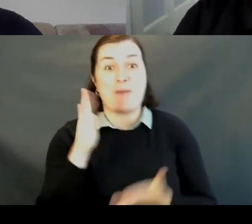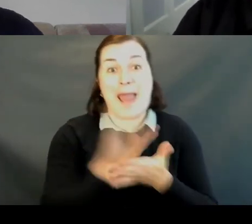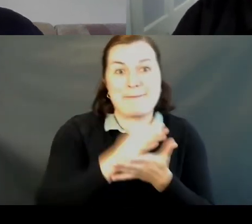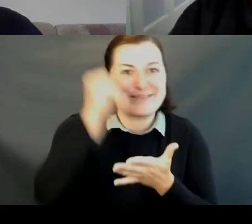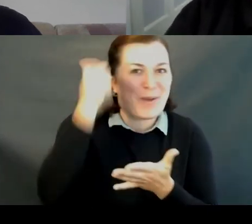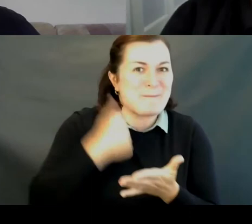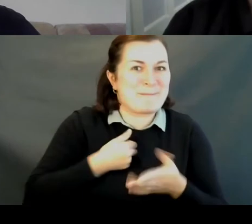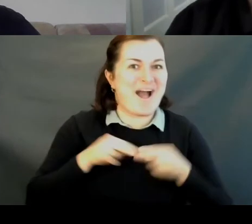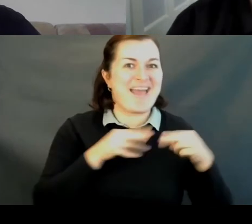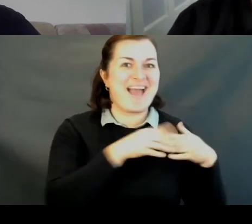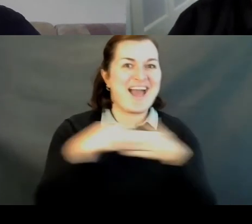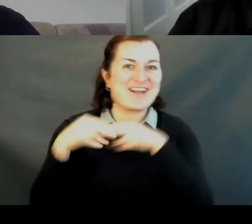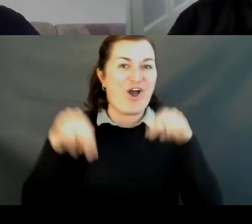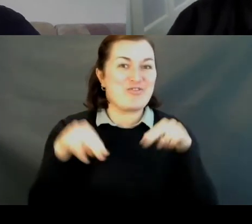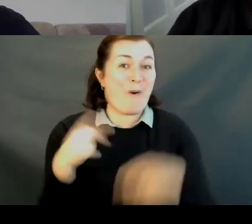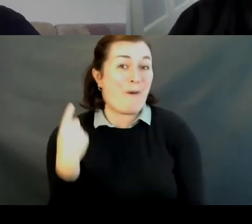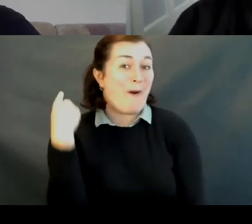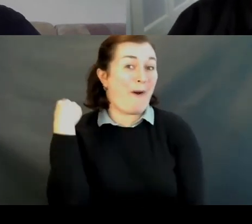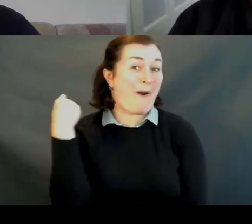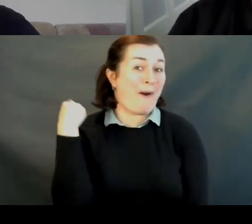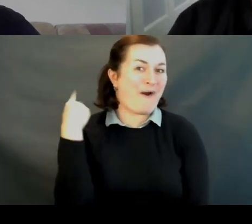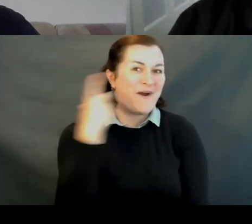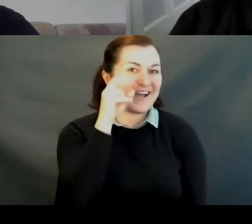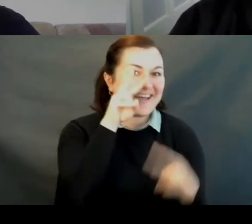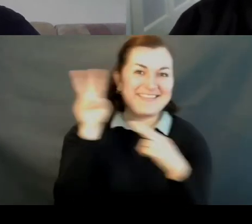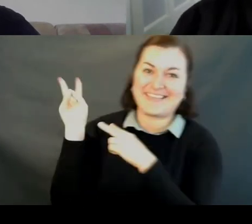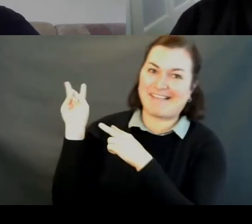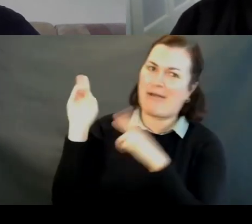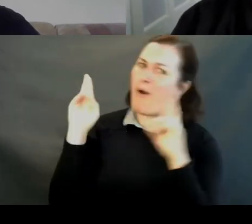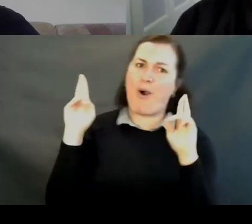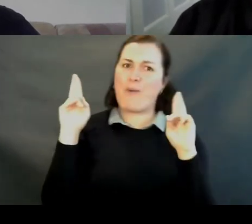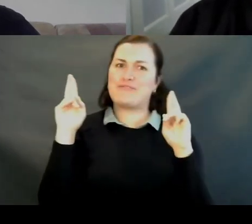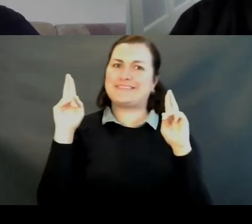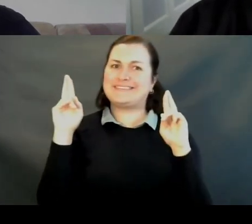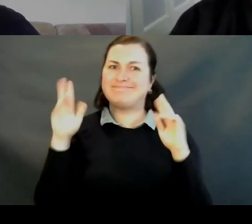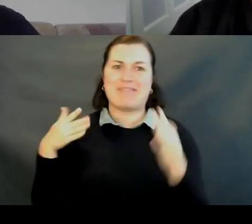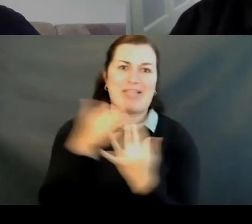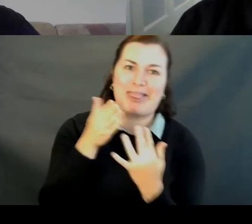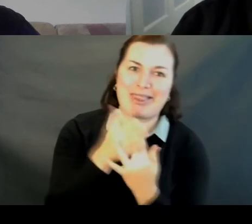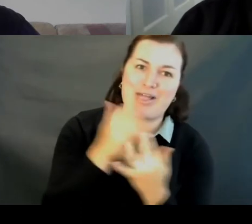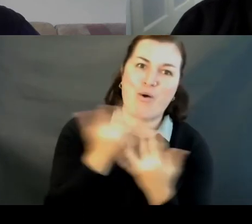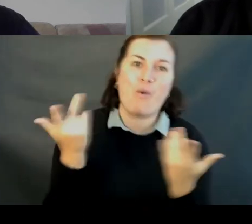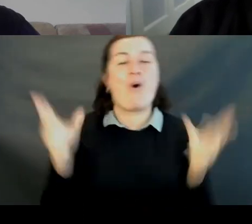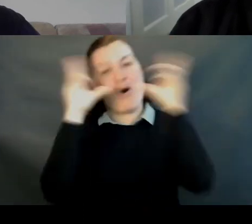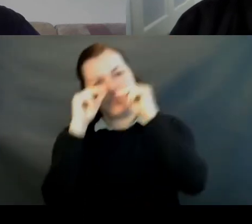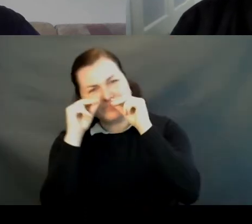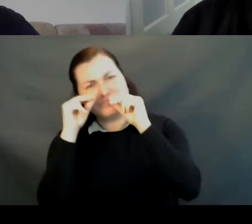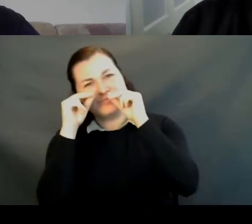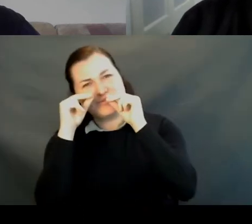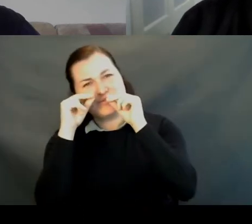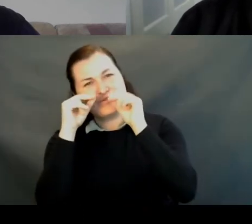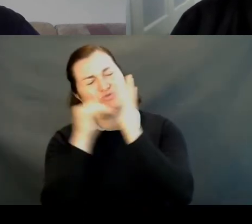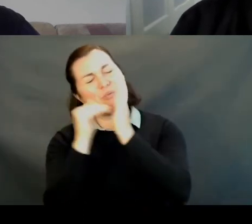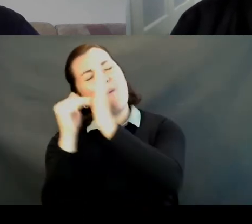of the camera in the corner and you can see him. Hopefully he won't be interacting too much and snoring too much. He loves a